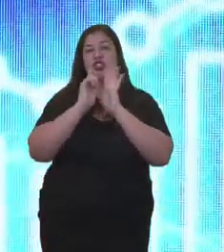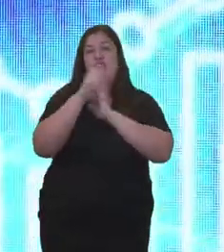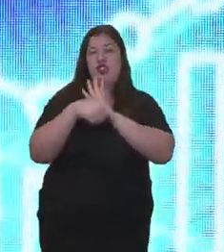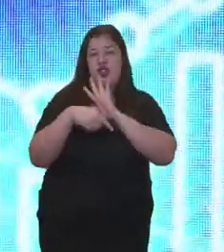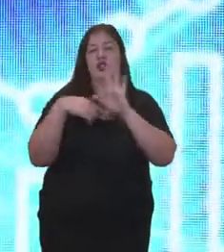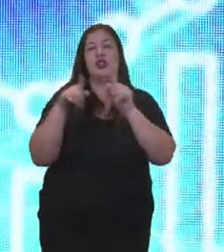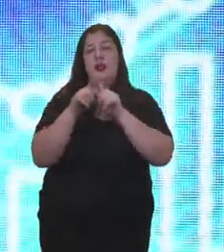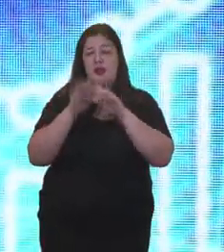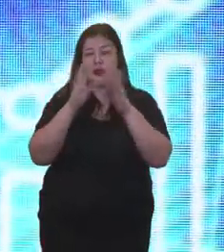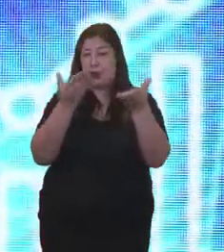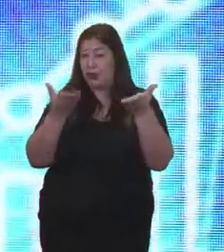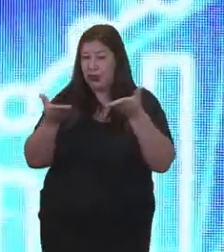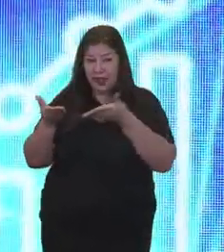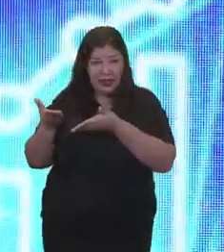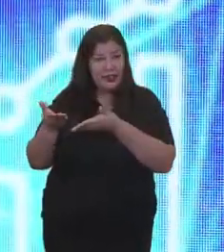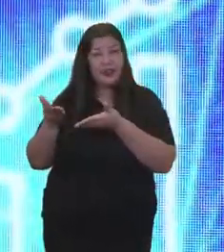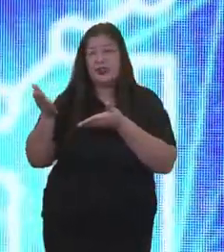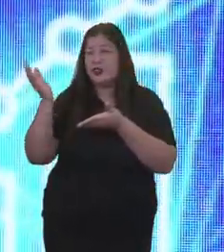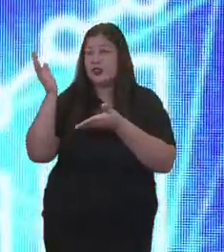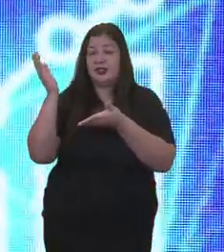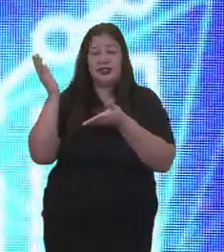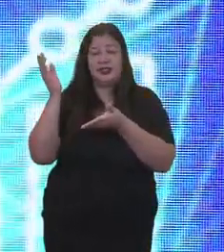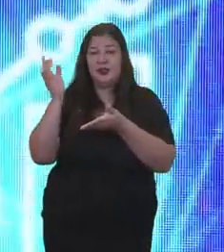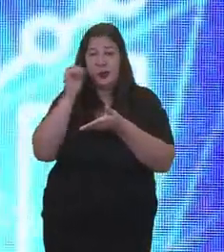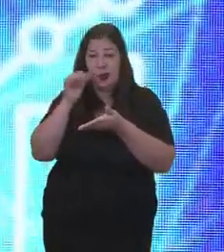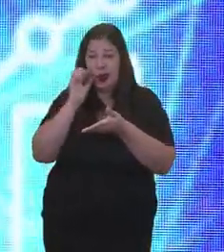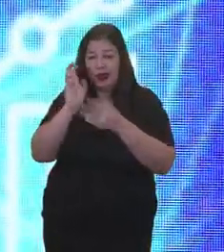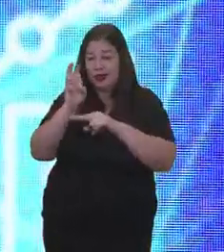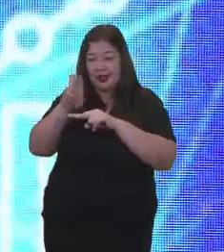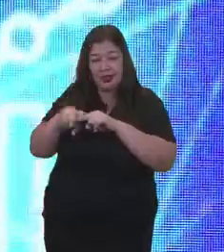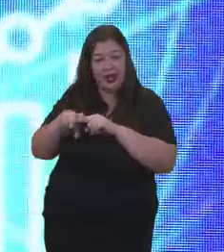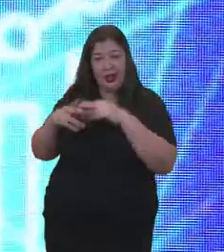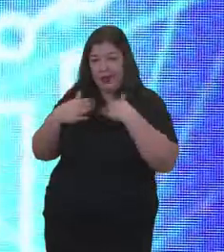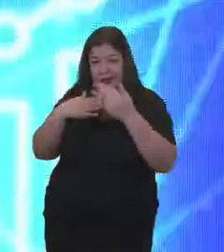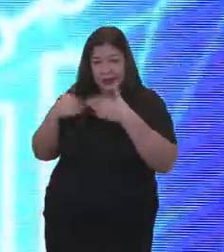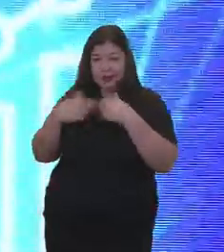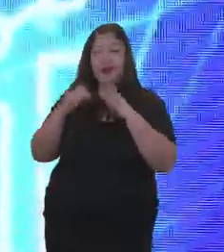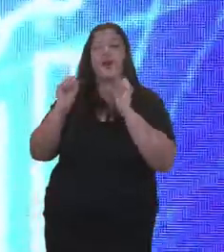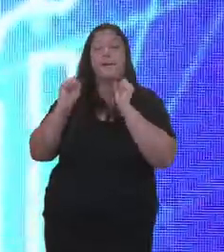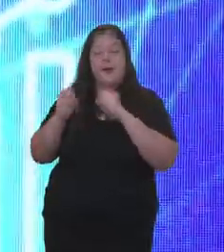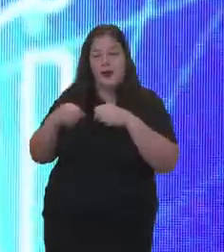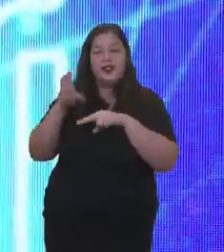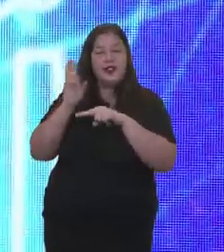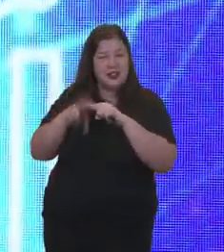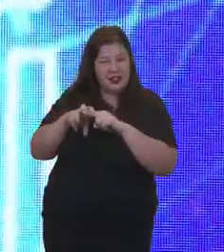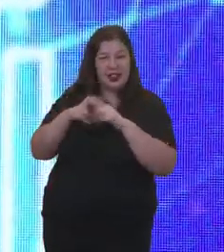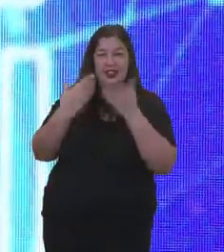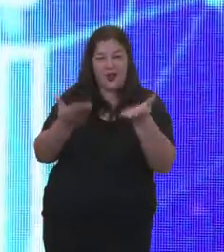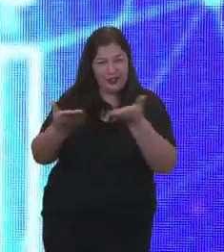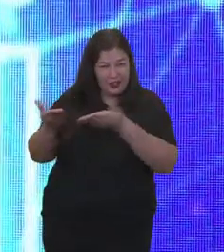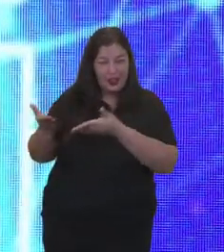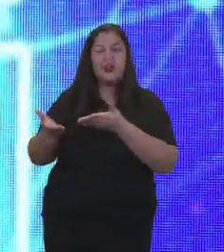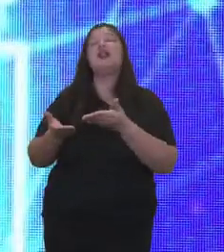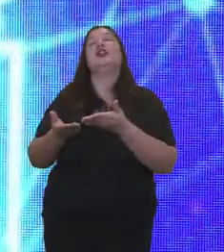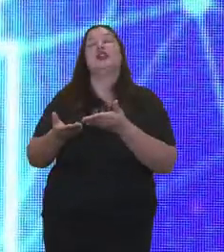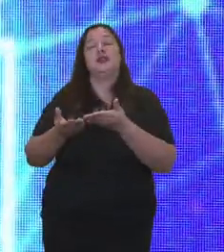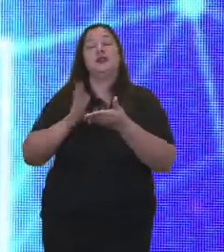gender equality, because we still have, we can learn anything in that space. But